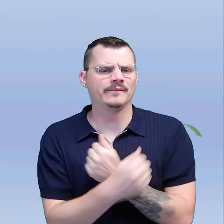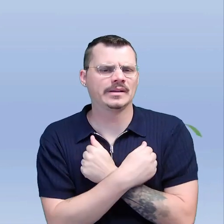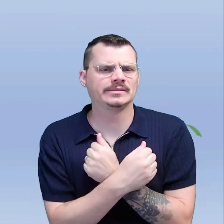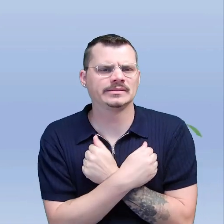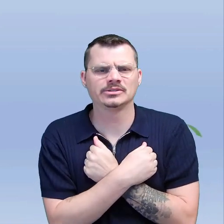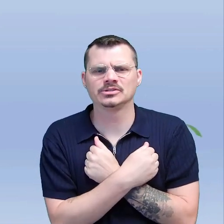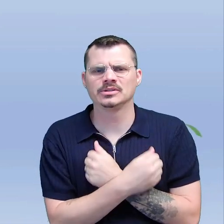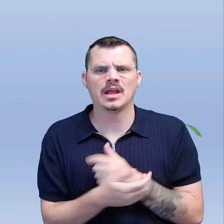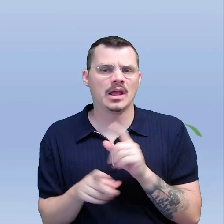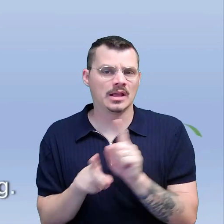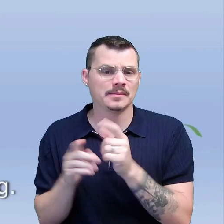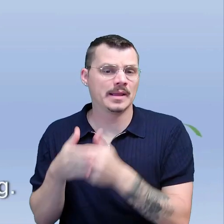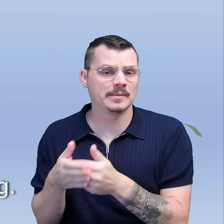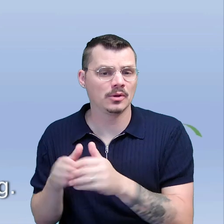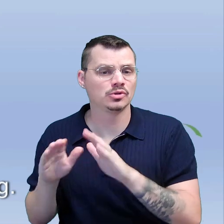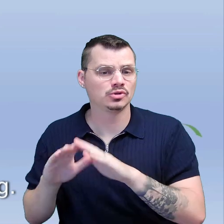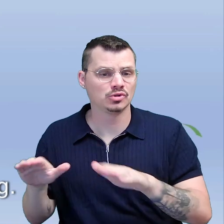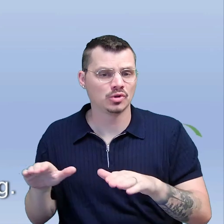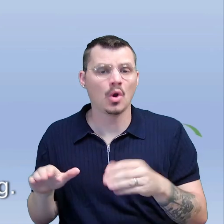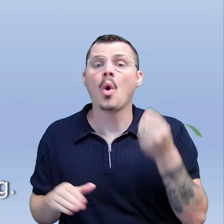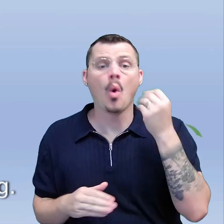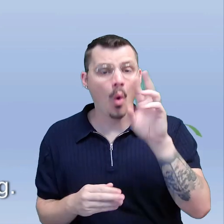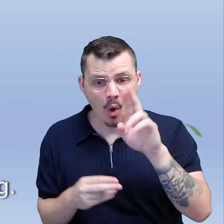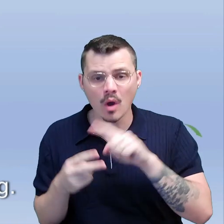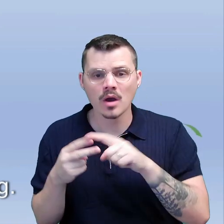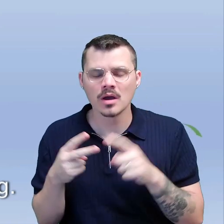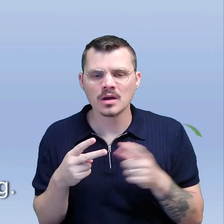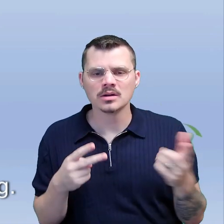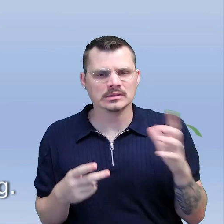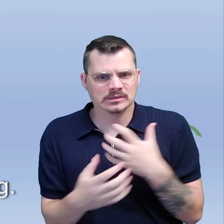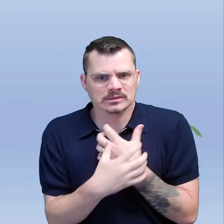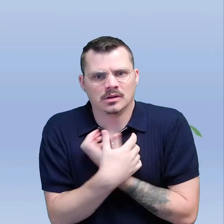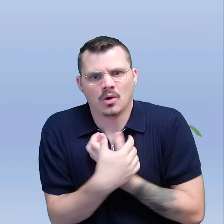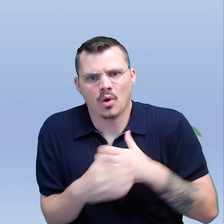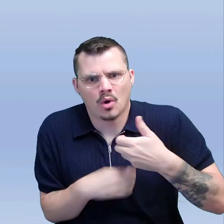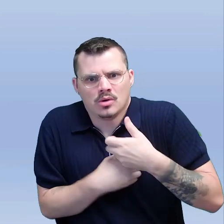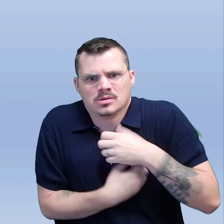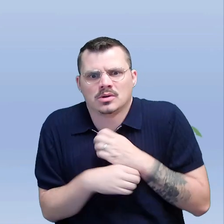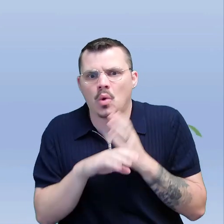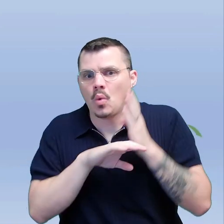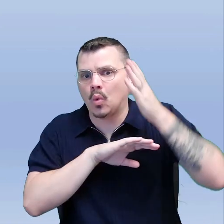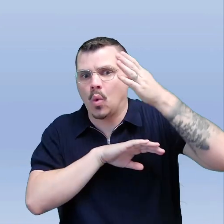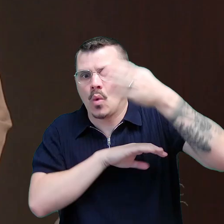and children, or they crave a lot of holding and squeezing.